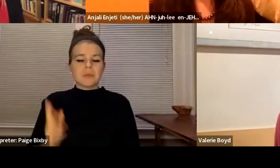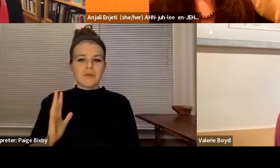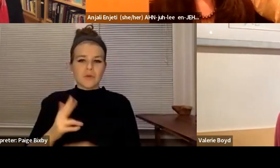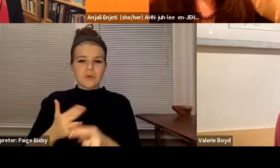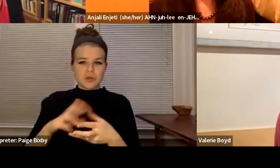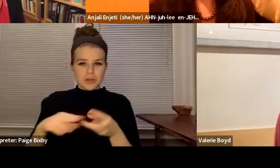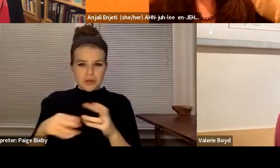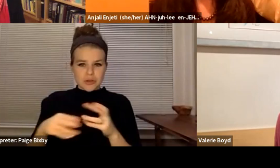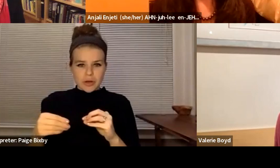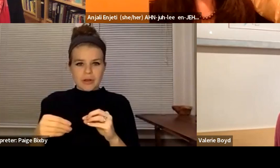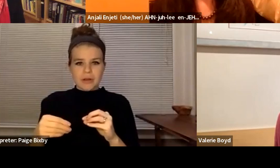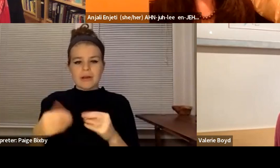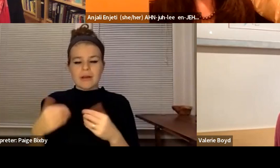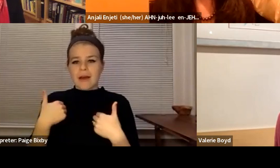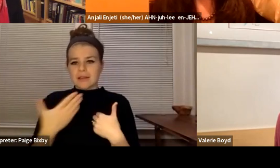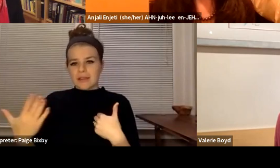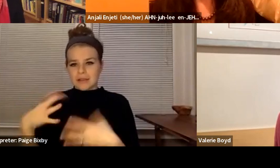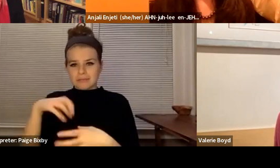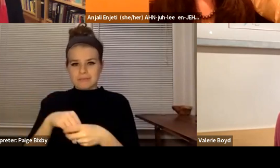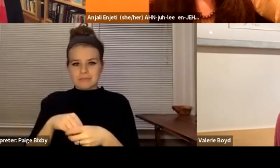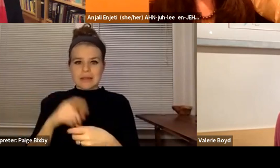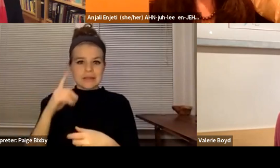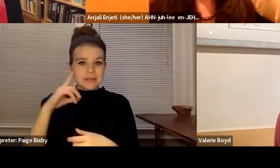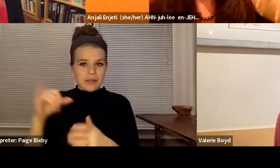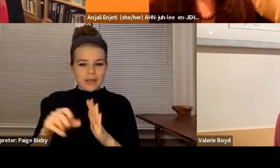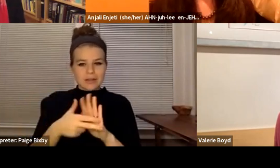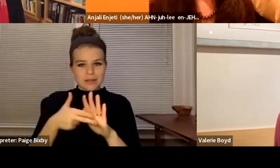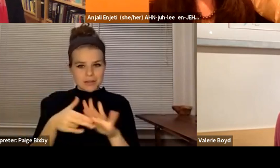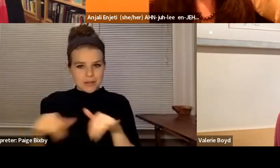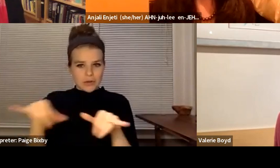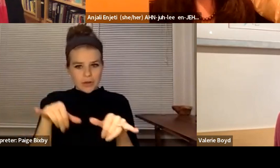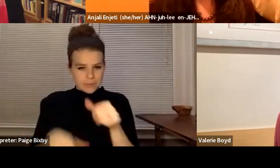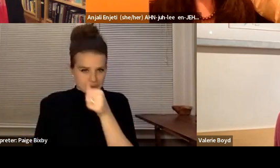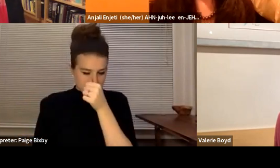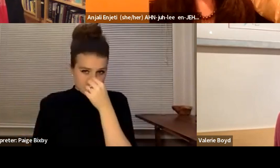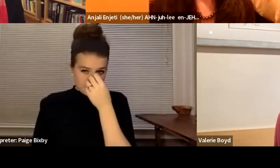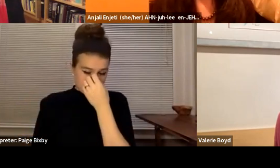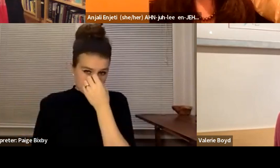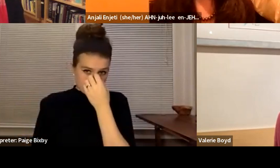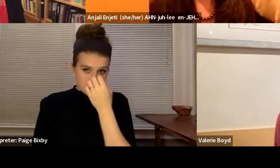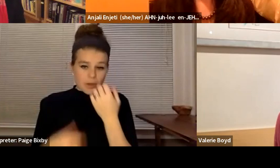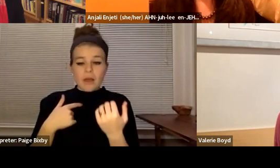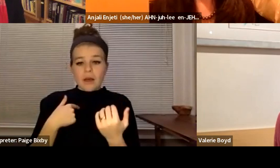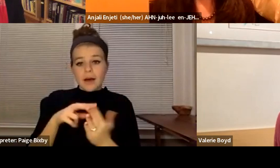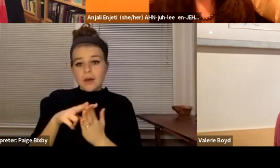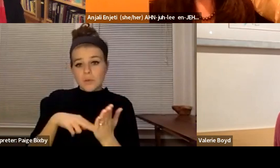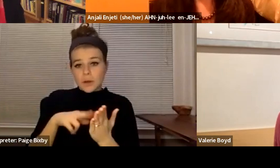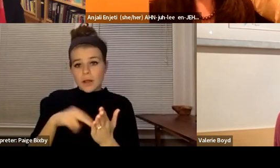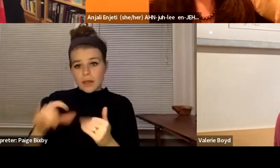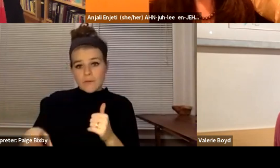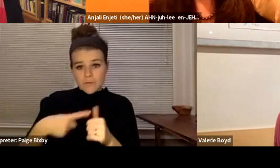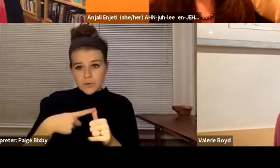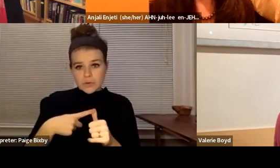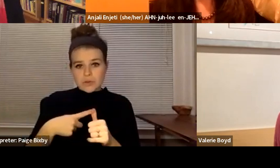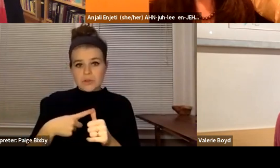it's got things in there that sound like stereotypes that often, I read it first at a reading that